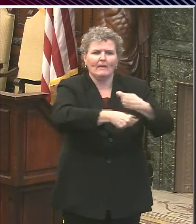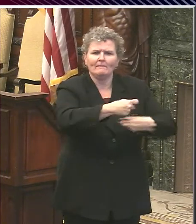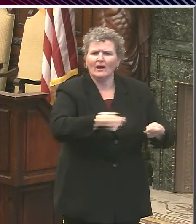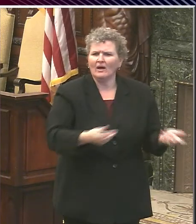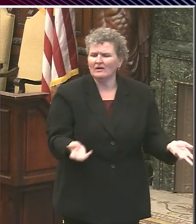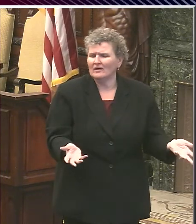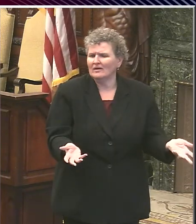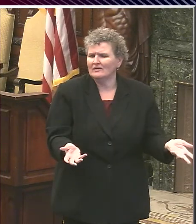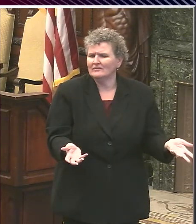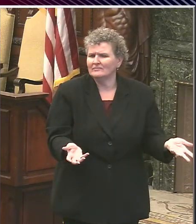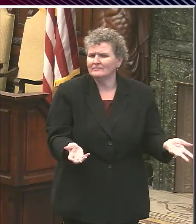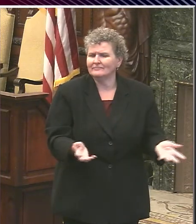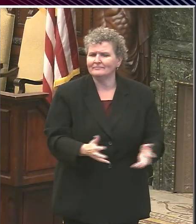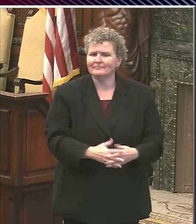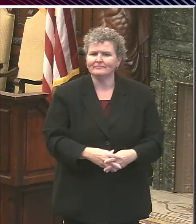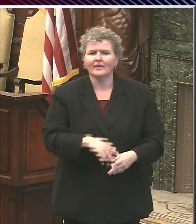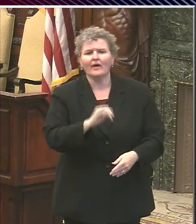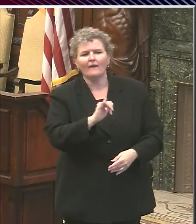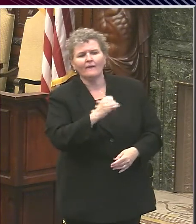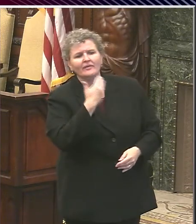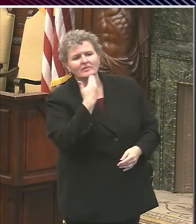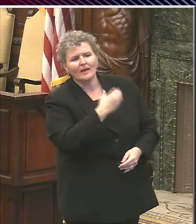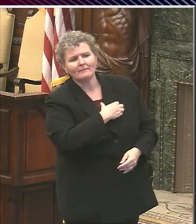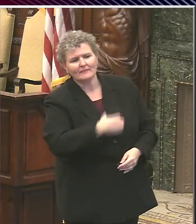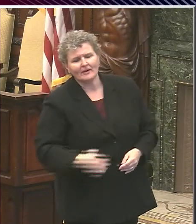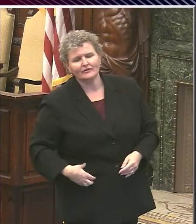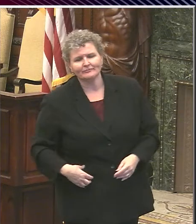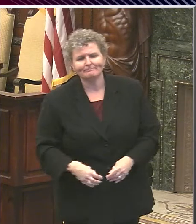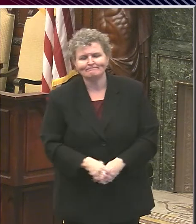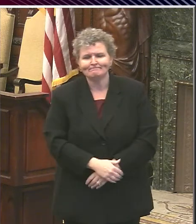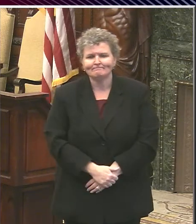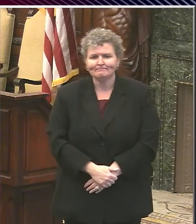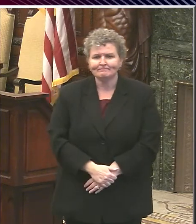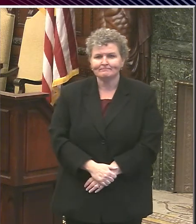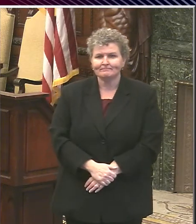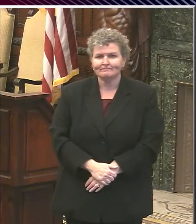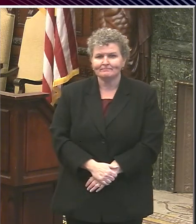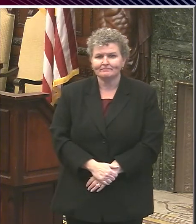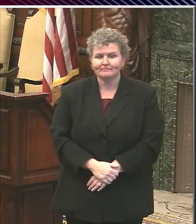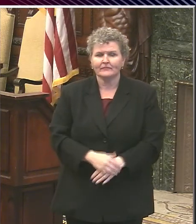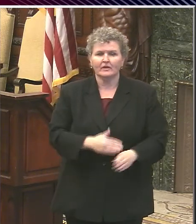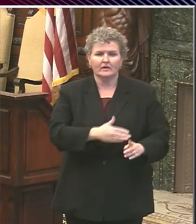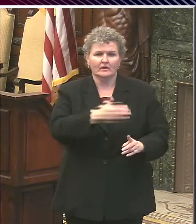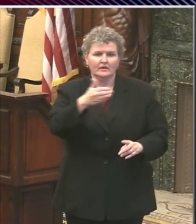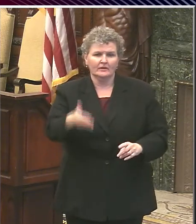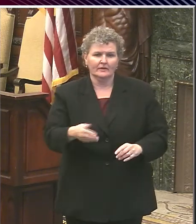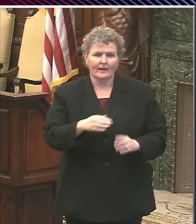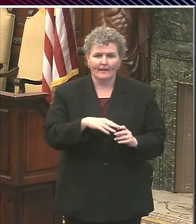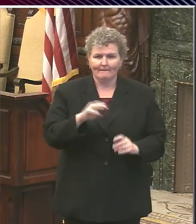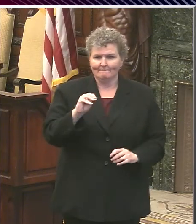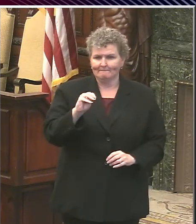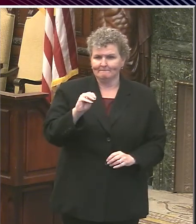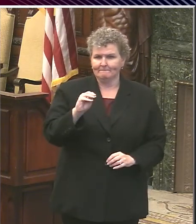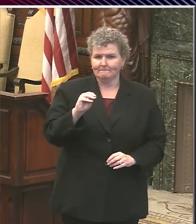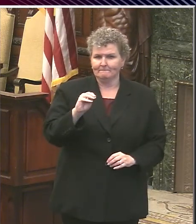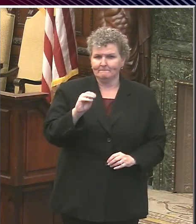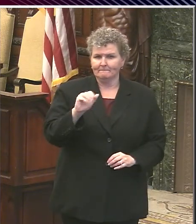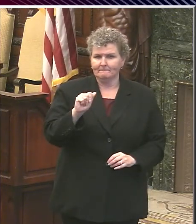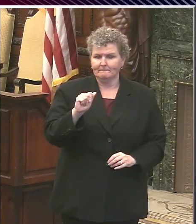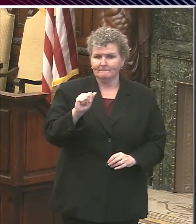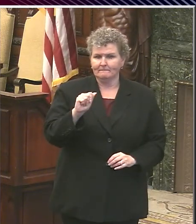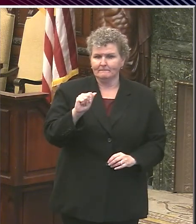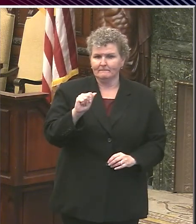Thank you, Mayor. Thank you, Jeff. We're going to go now to Martin Pratt of Philly Your Black News.